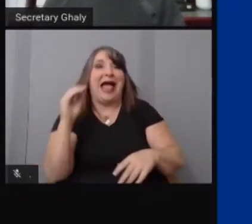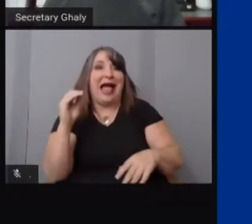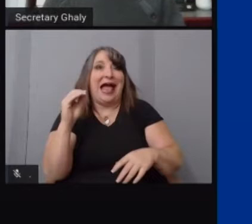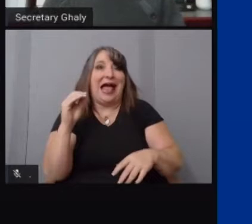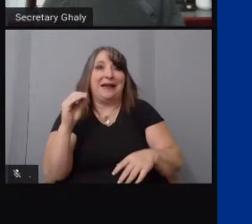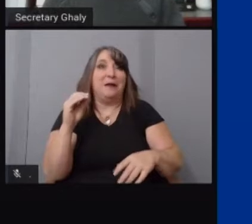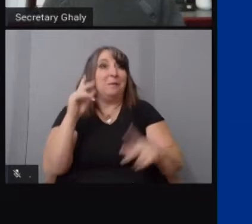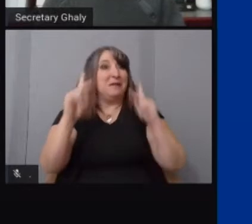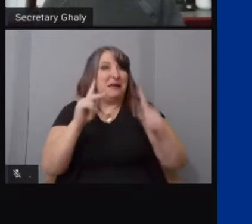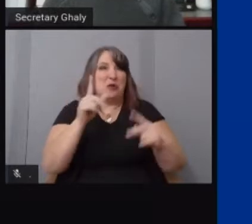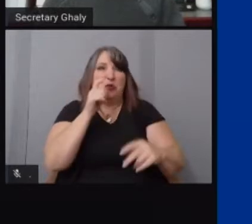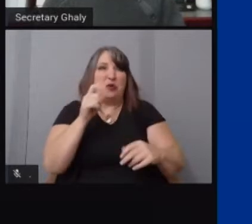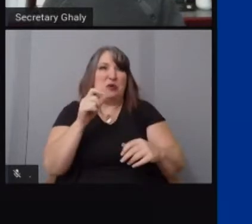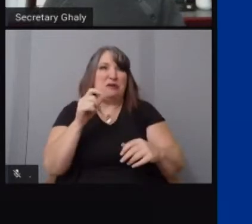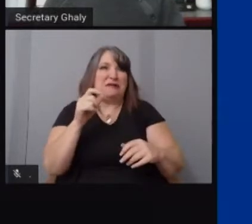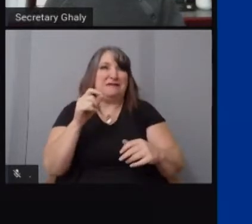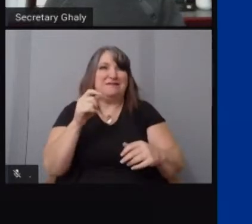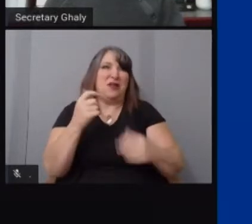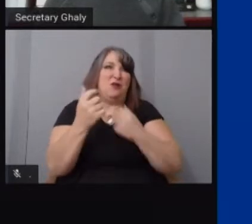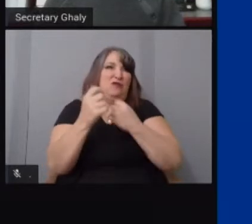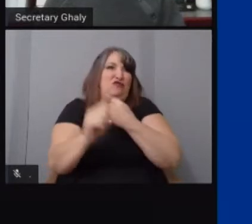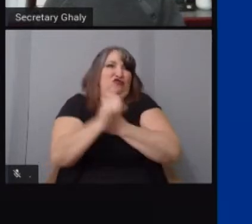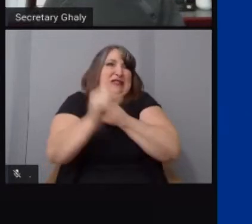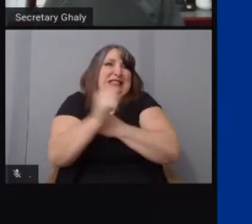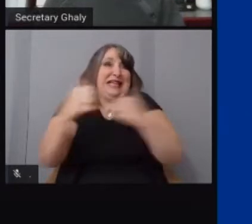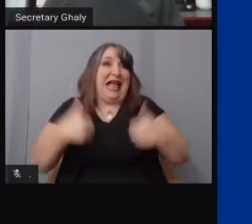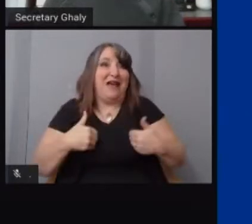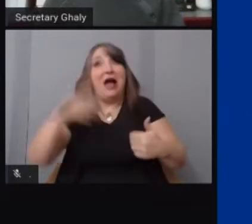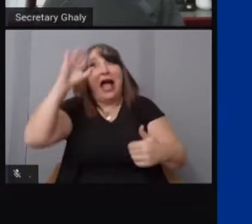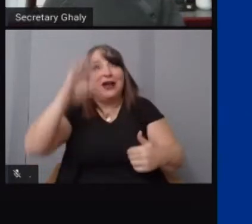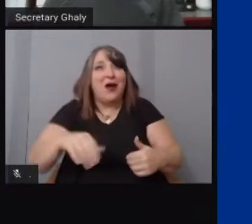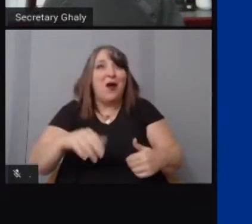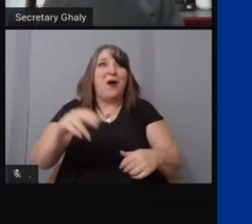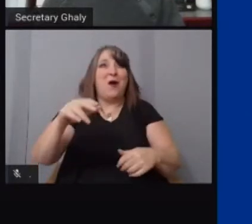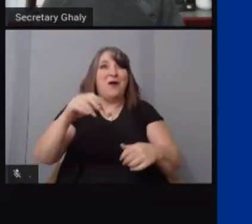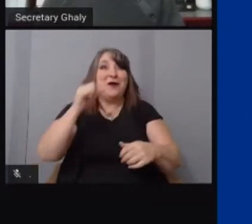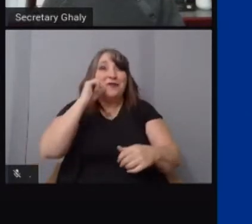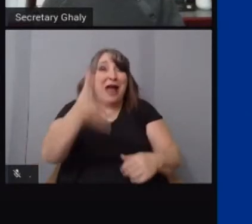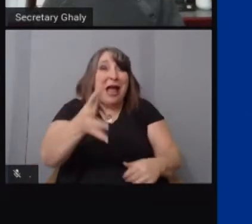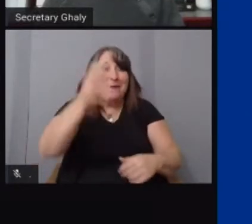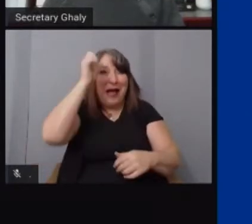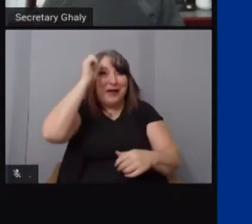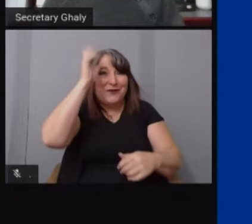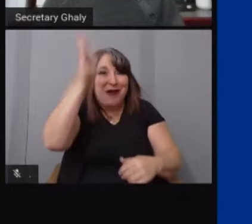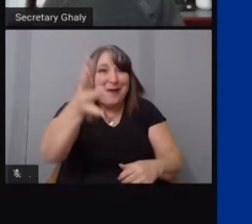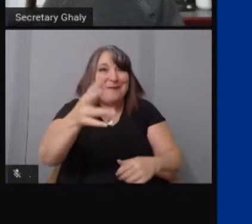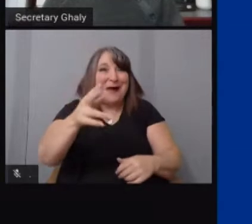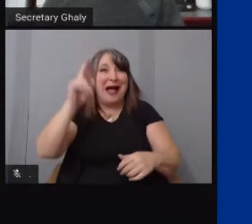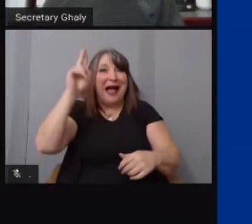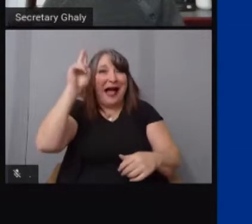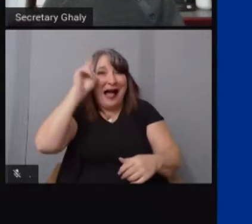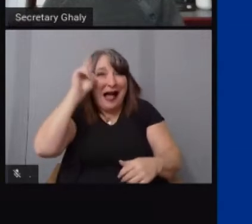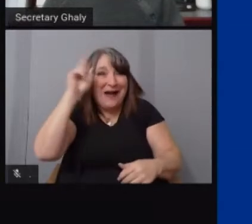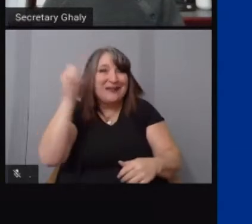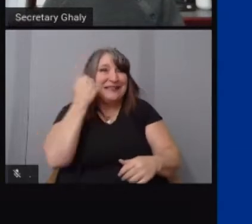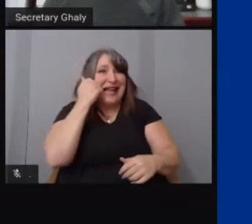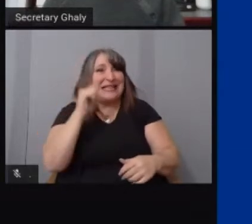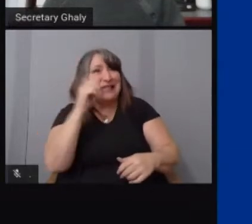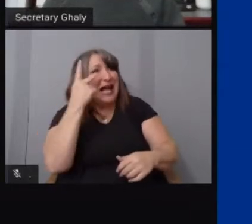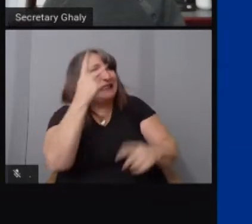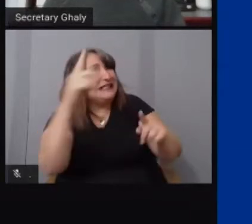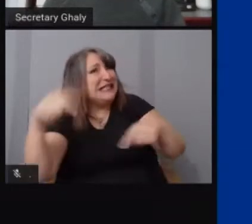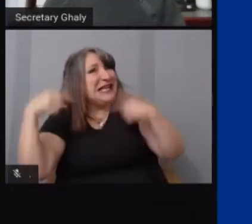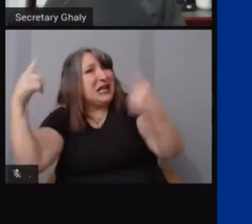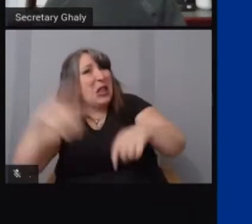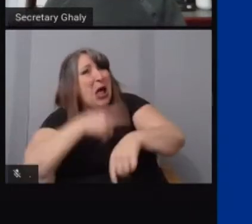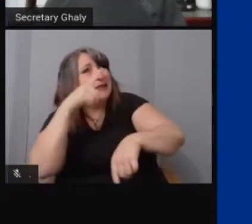and aunts and uncles who we haven't seen very often or at all over the last many months. But